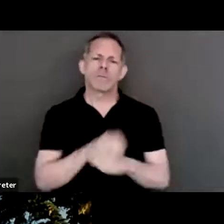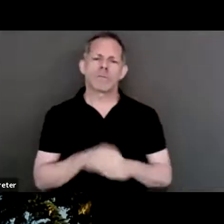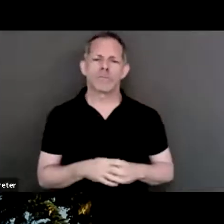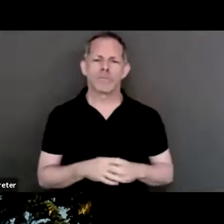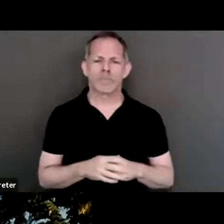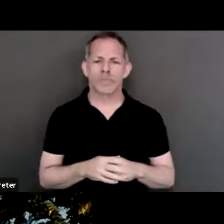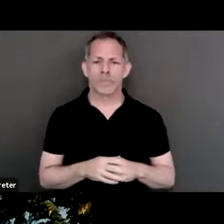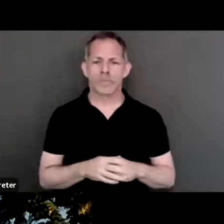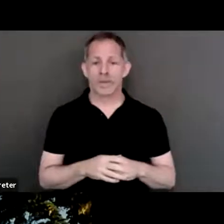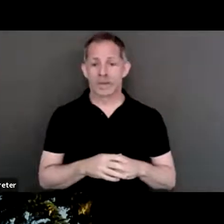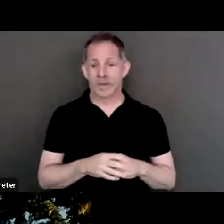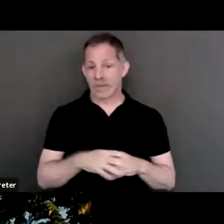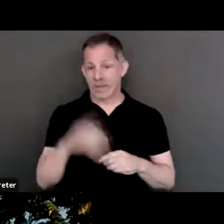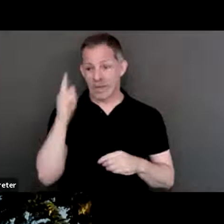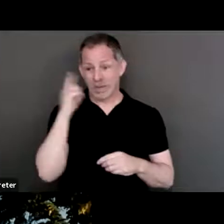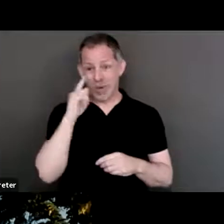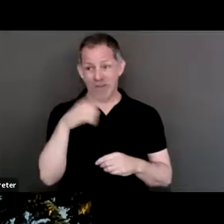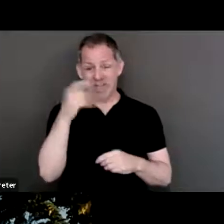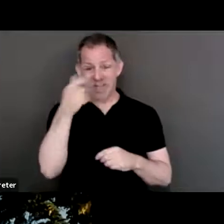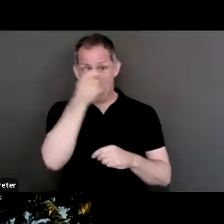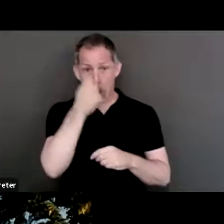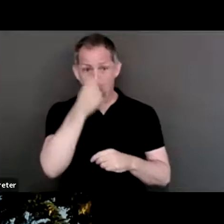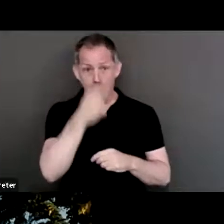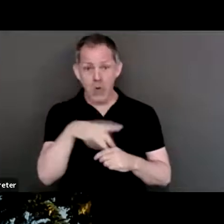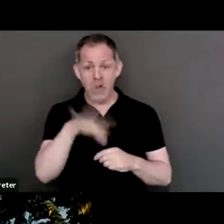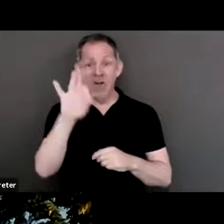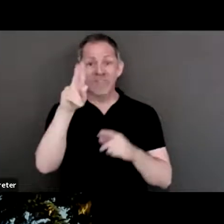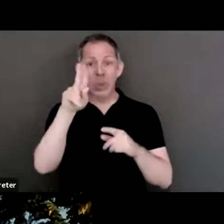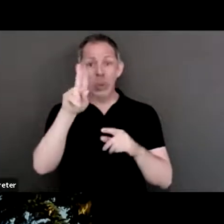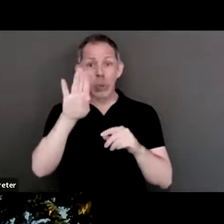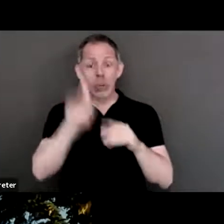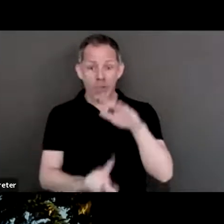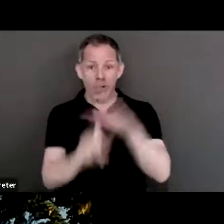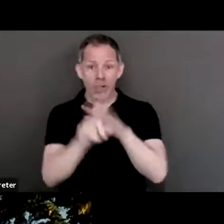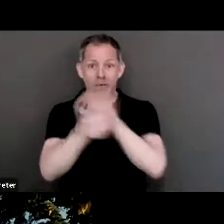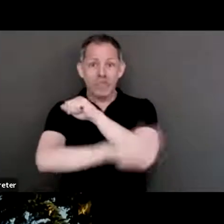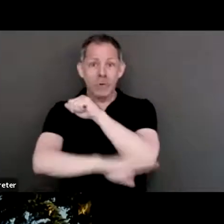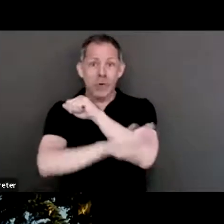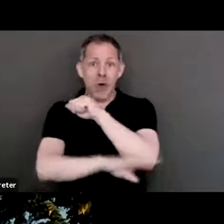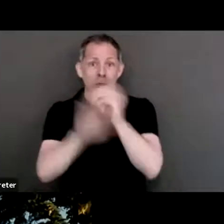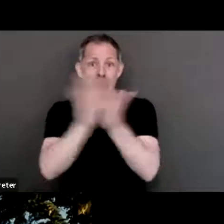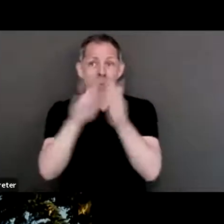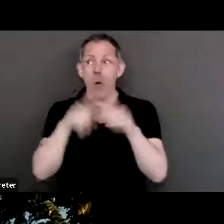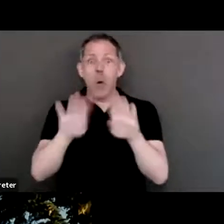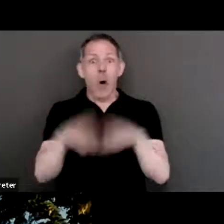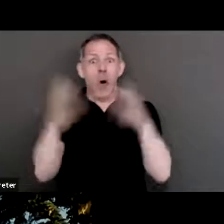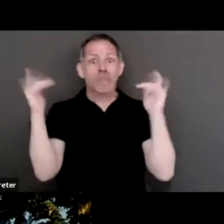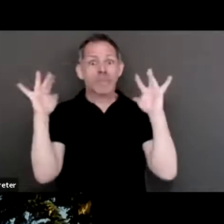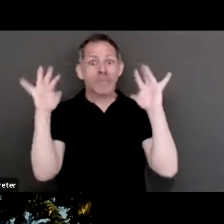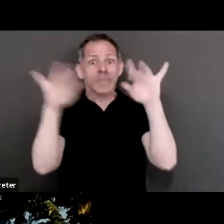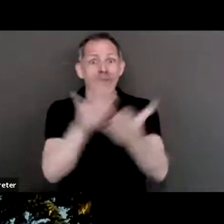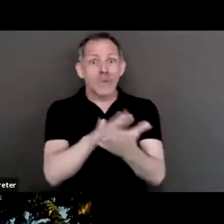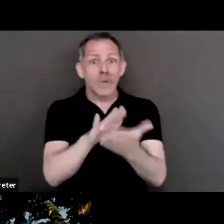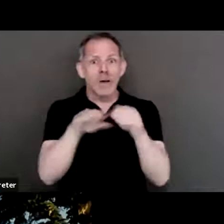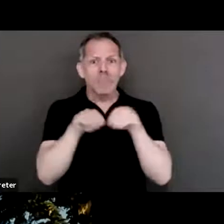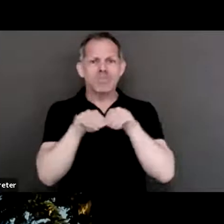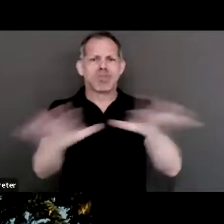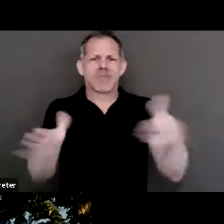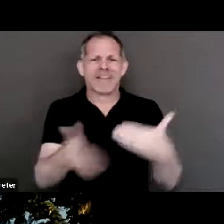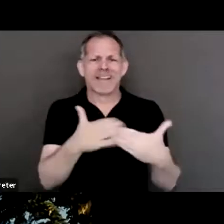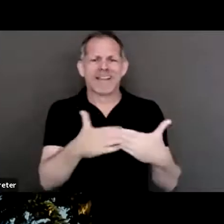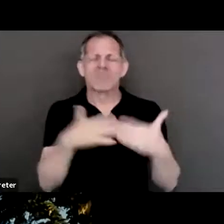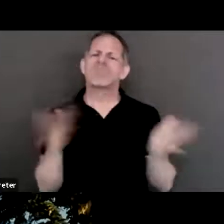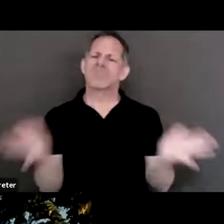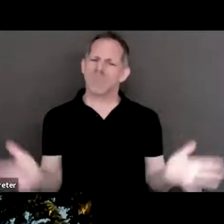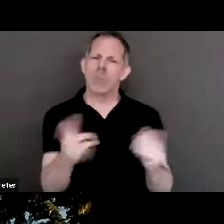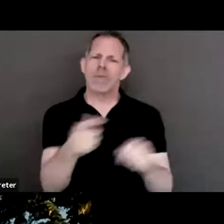can spread, so can the virus. So please get your kids vaccinated. If you're going into a